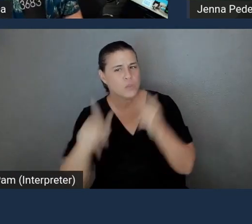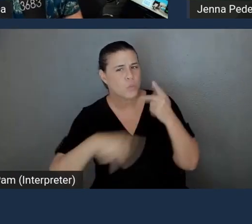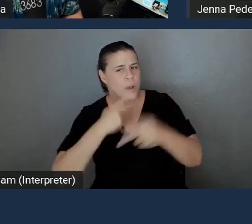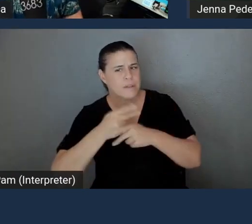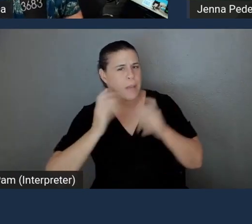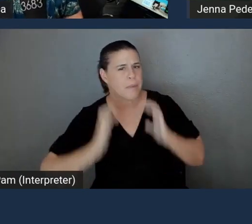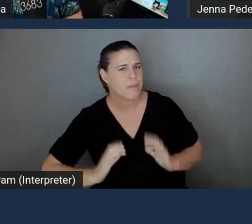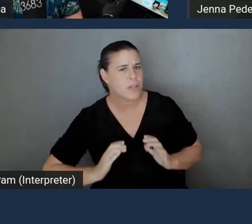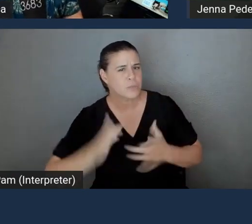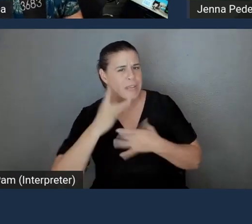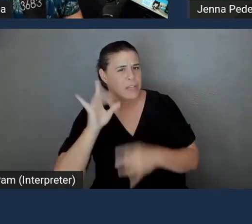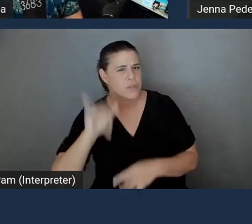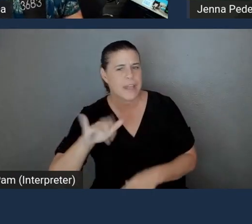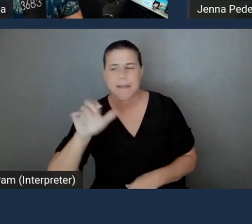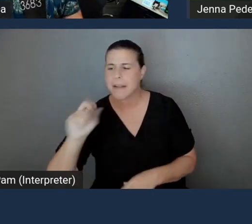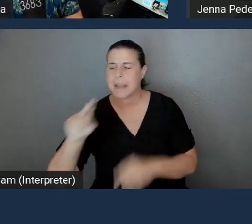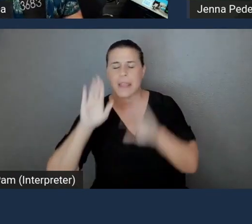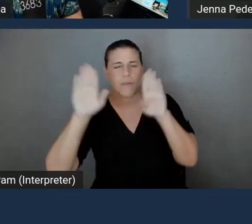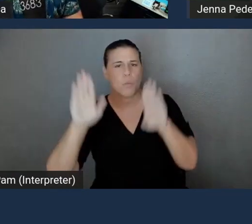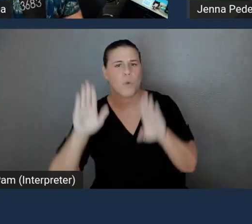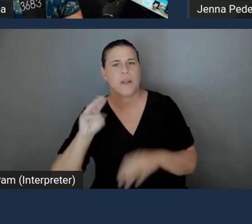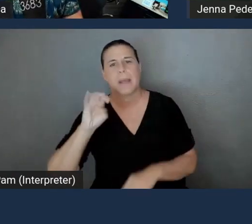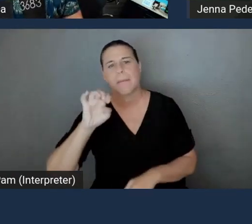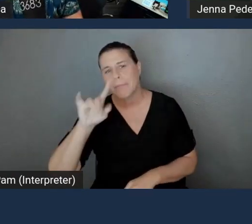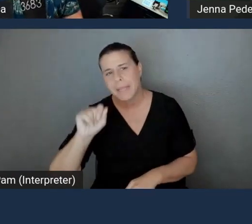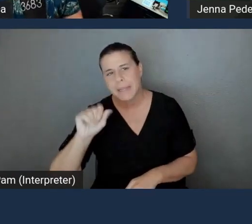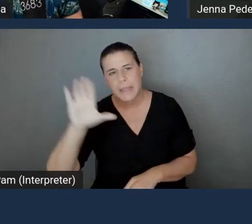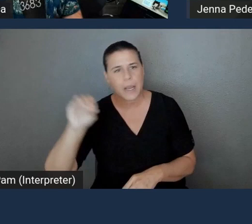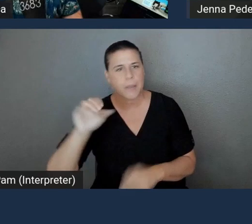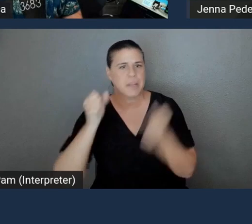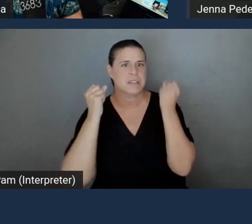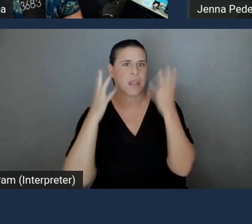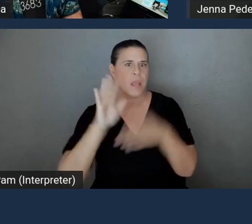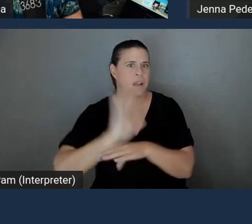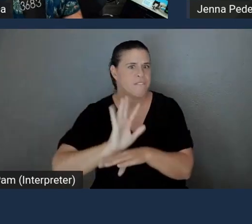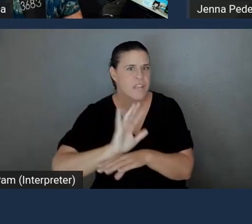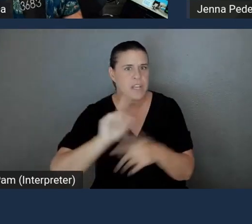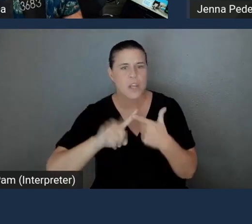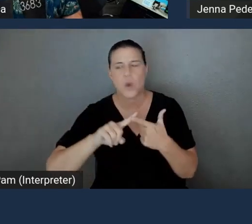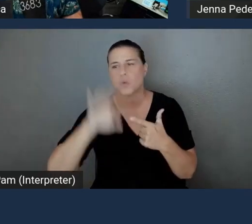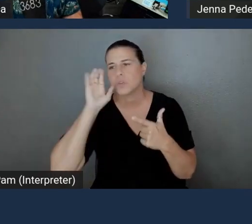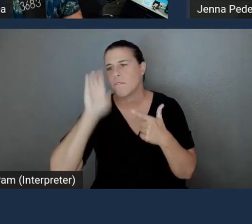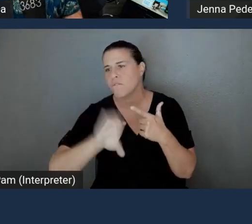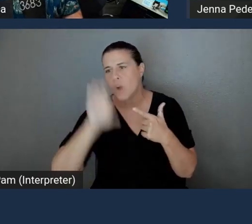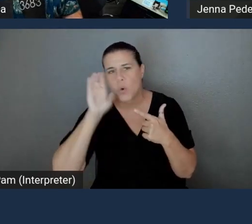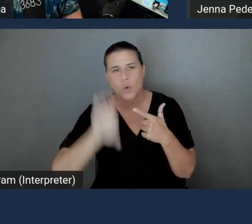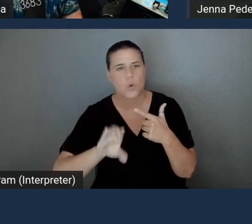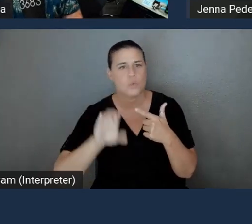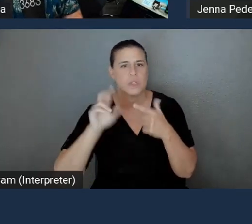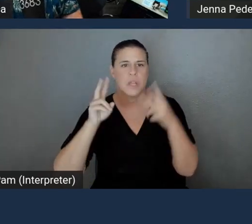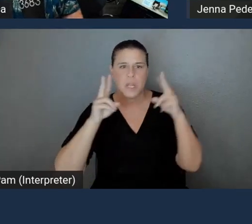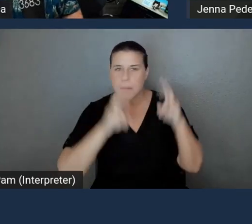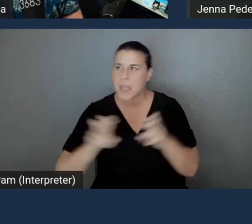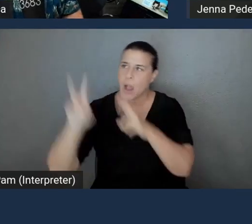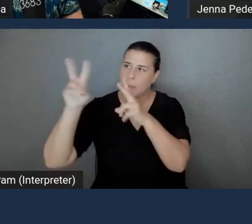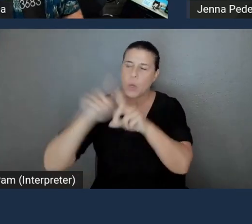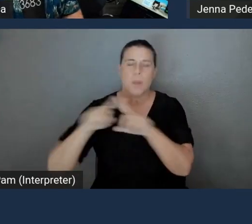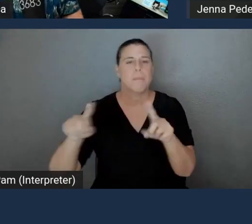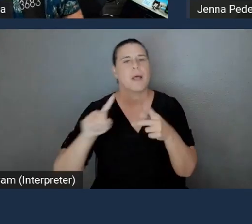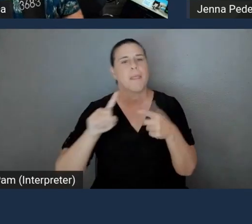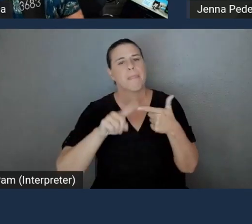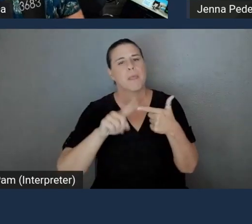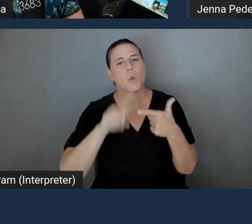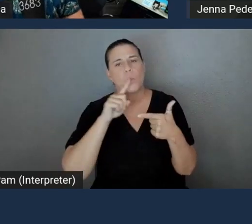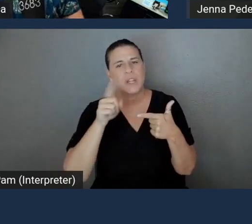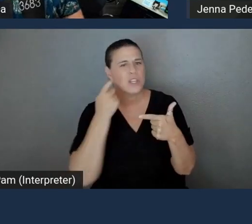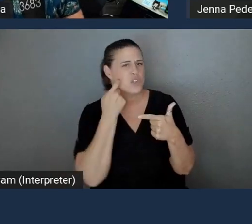interested in this. Ian gave a great example, media companies with a lot of video and photos that need to be uploaded. But the other one is kind of one you